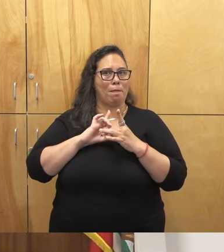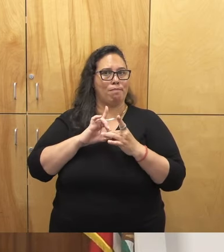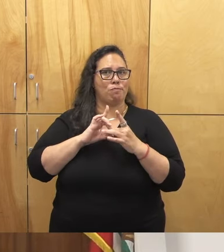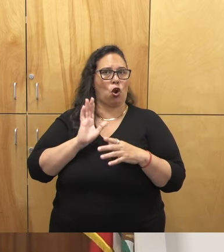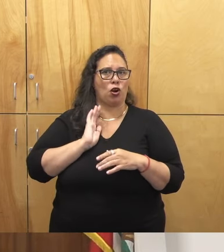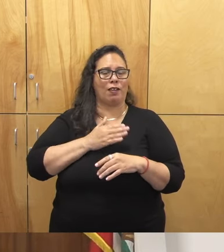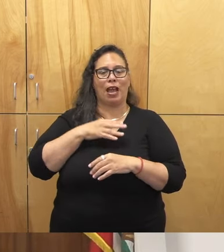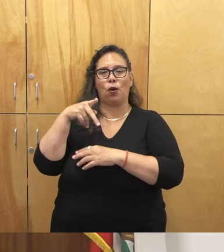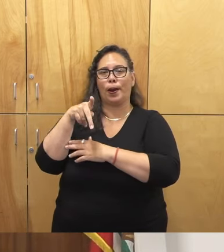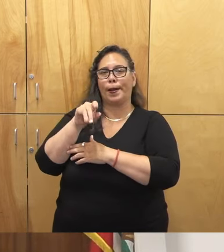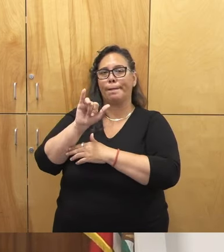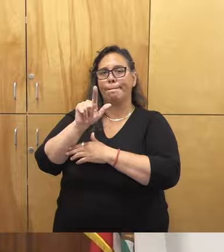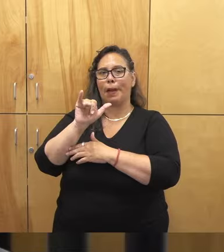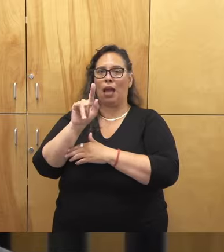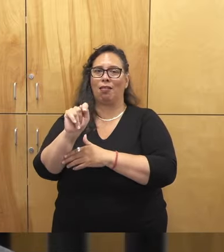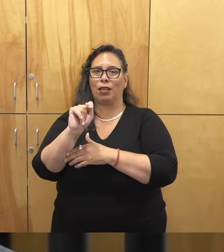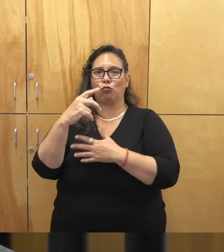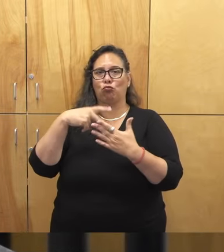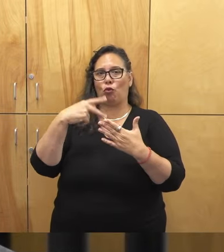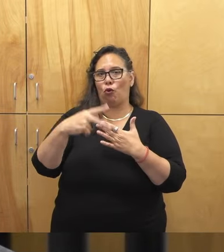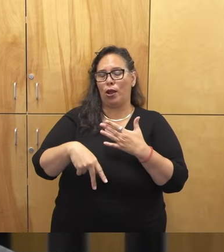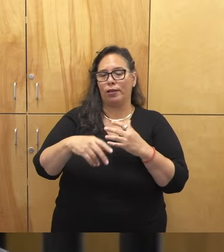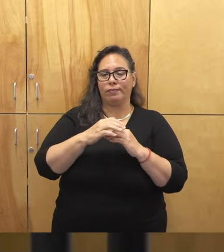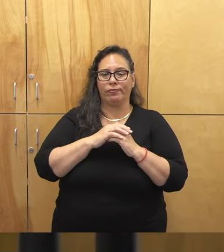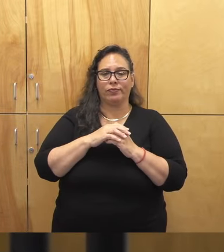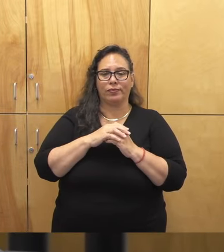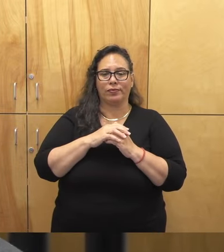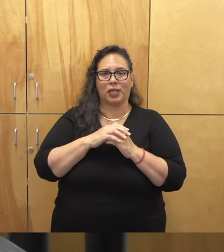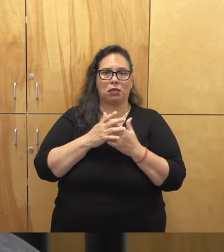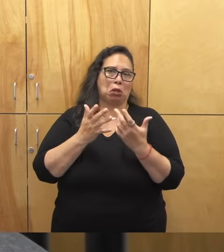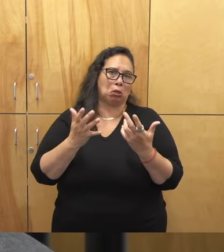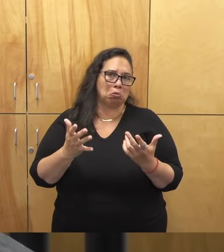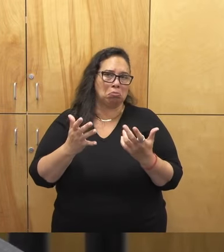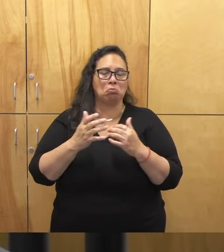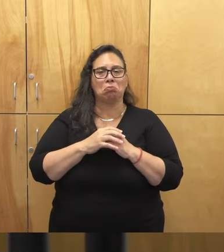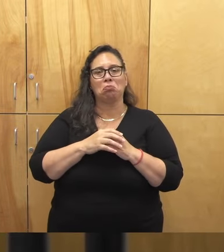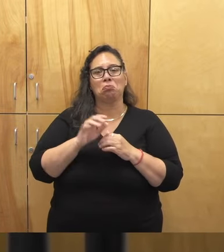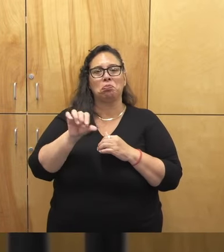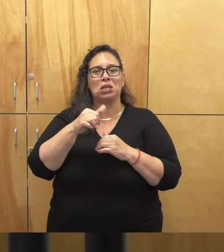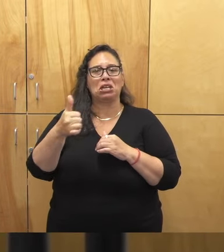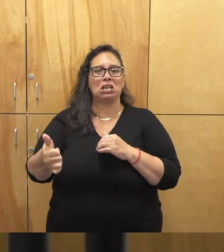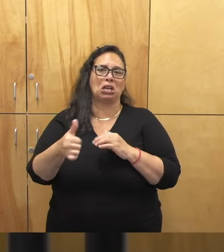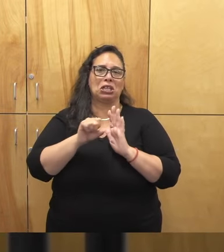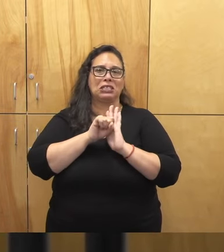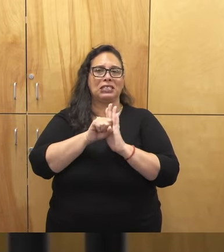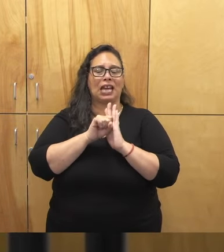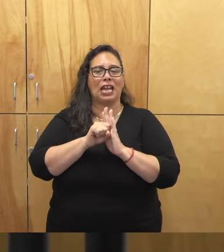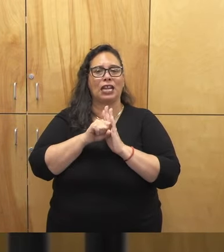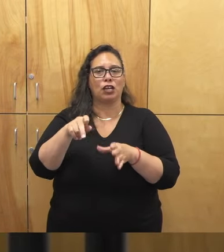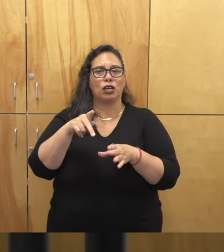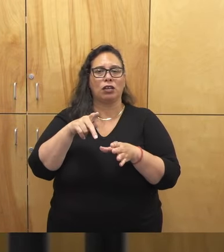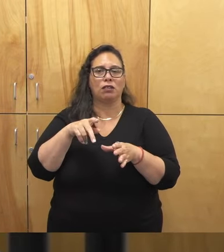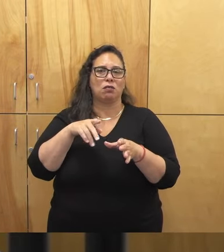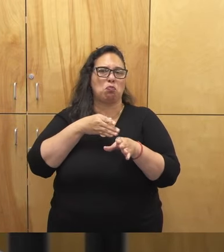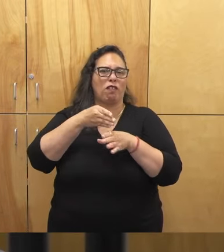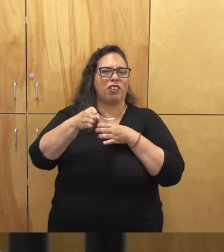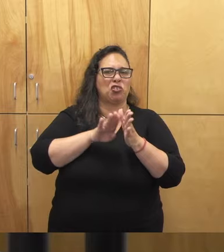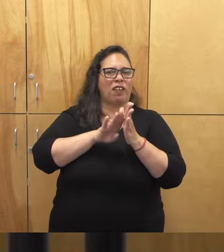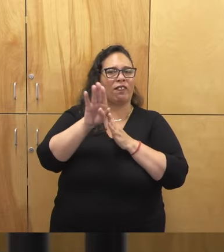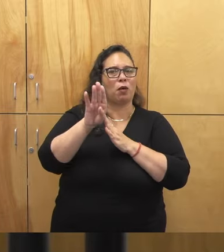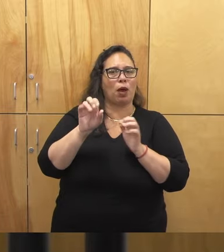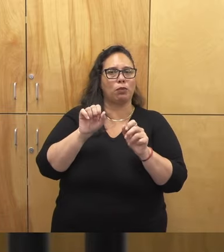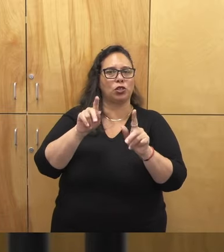pipeline programs. And so that's just another sign of the great professional development opportunities that the district has